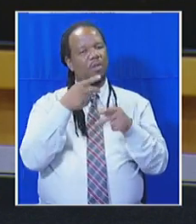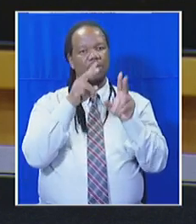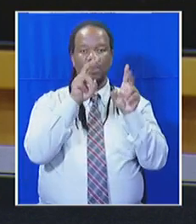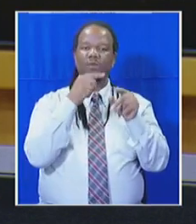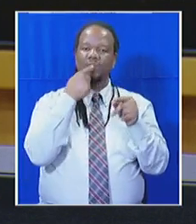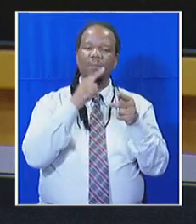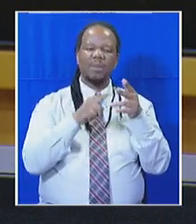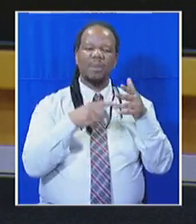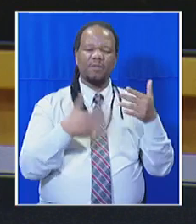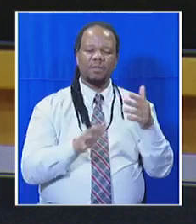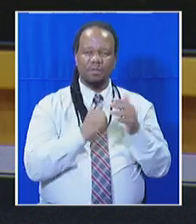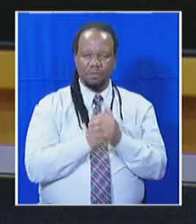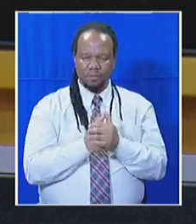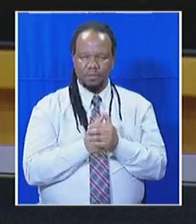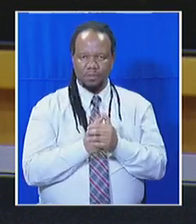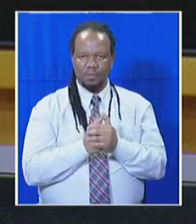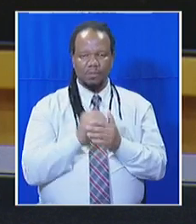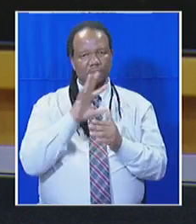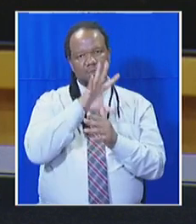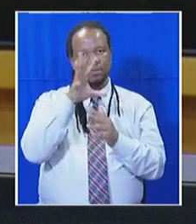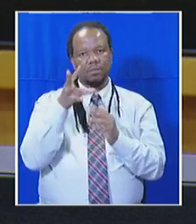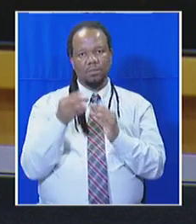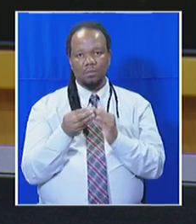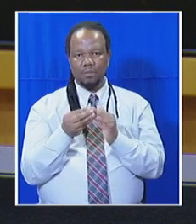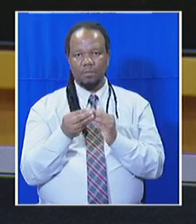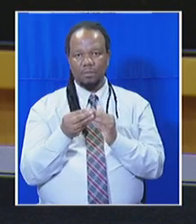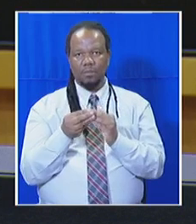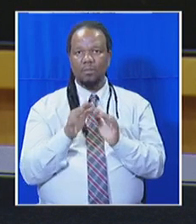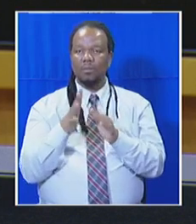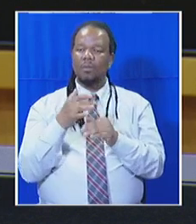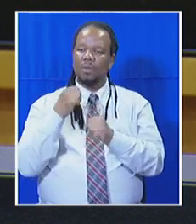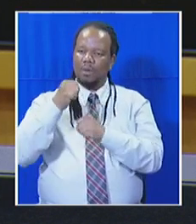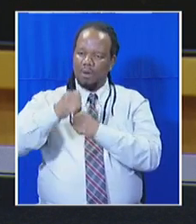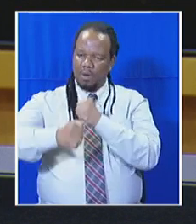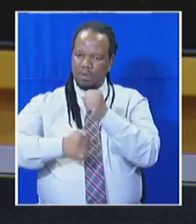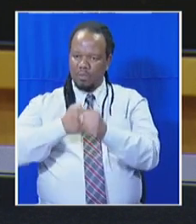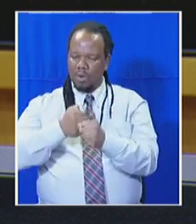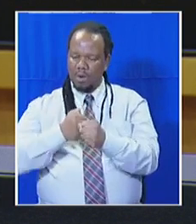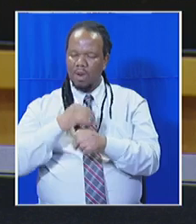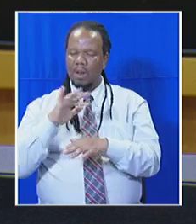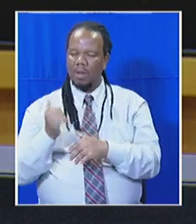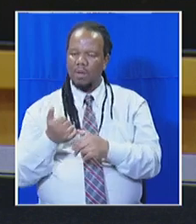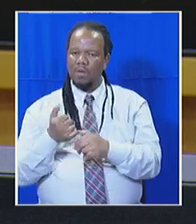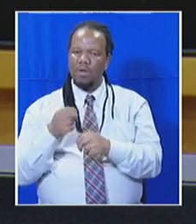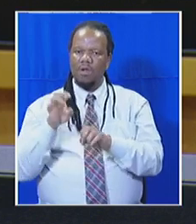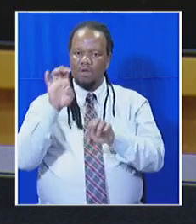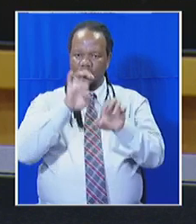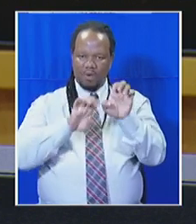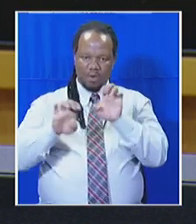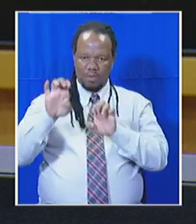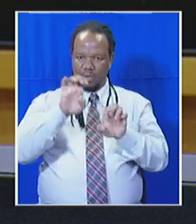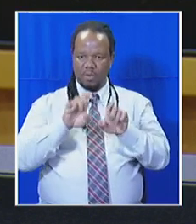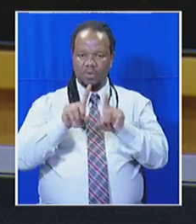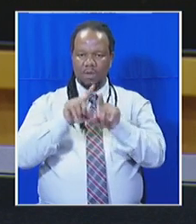mentioned, but over and above that, to do an annual evaluation of the barometer for all